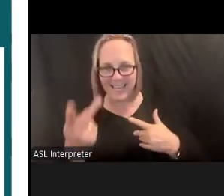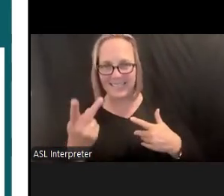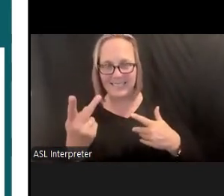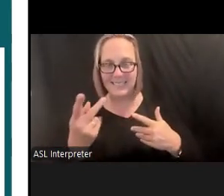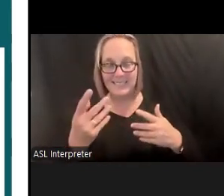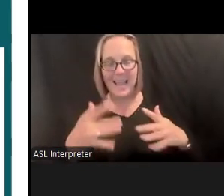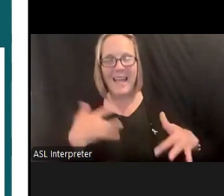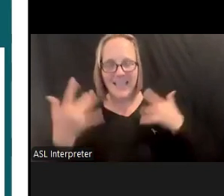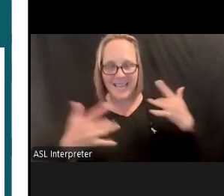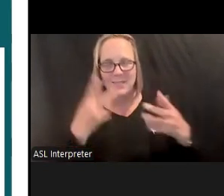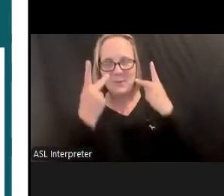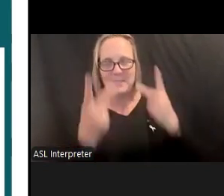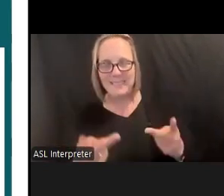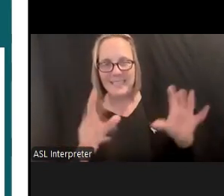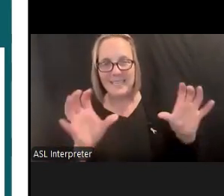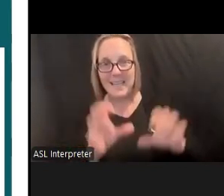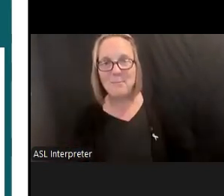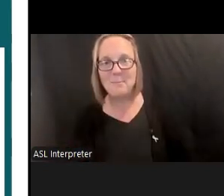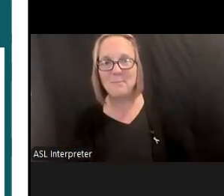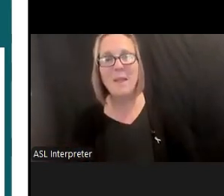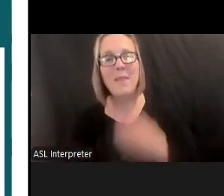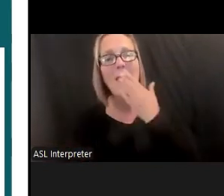Thank you.